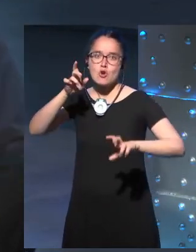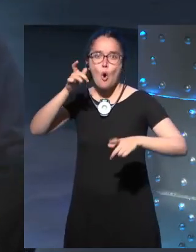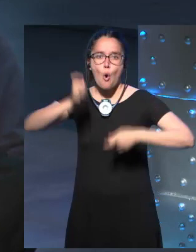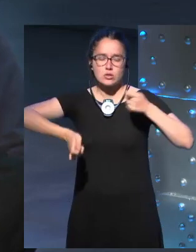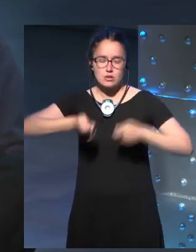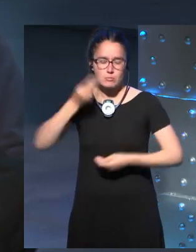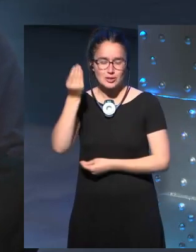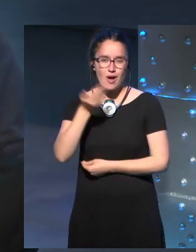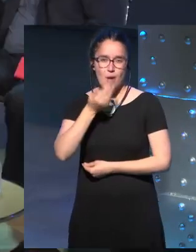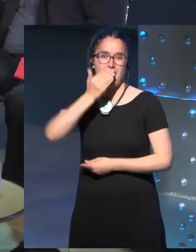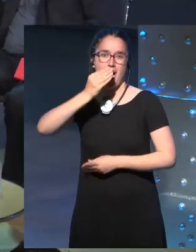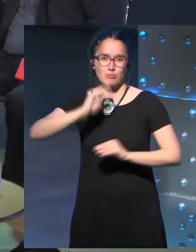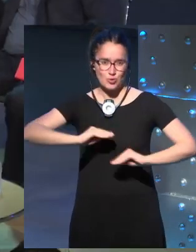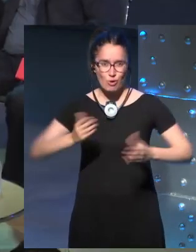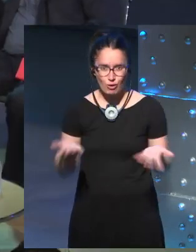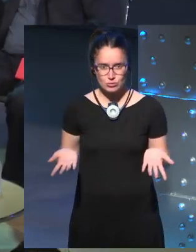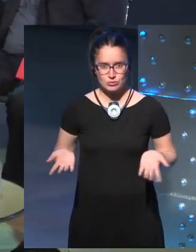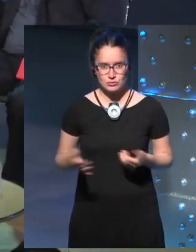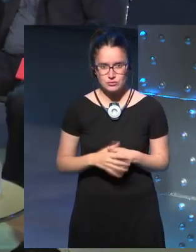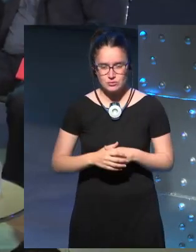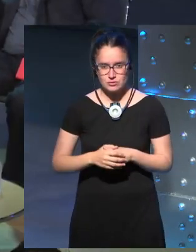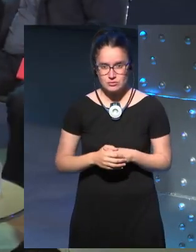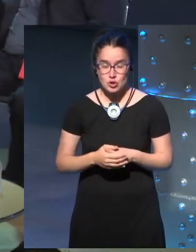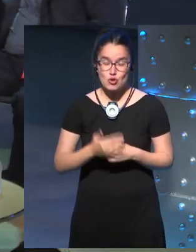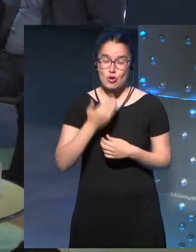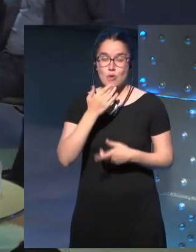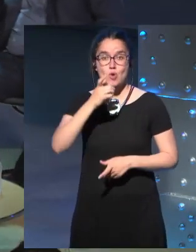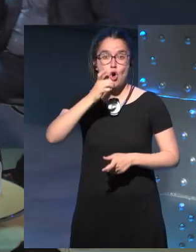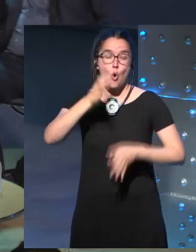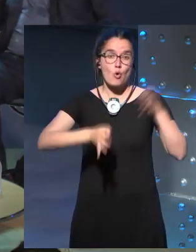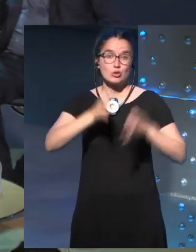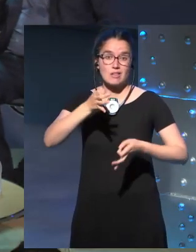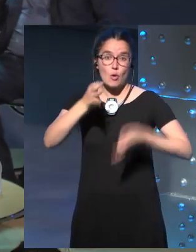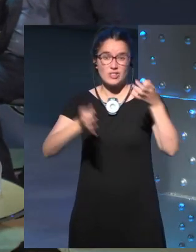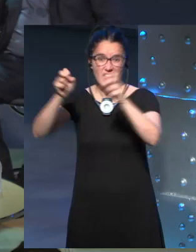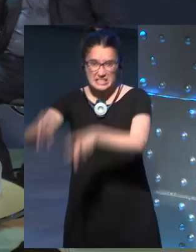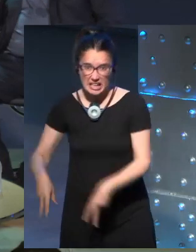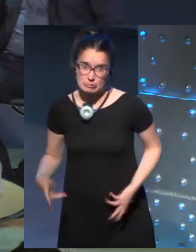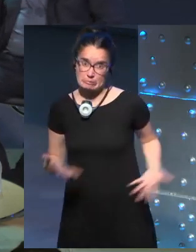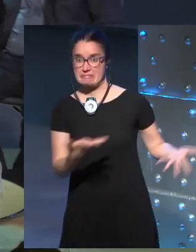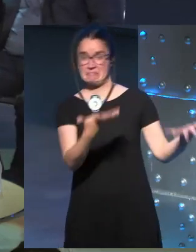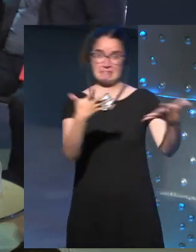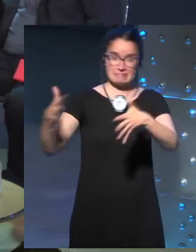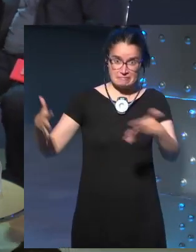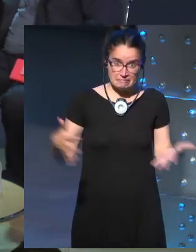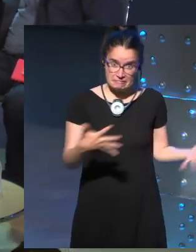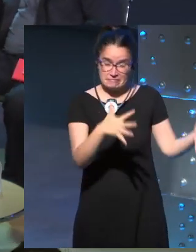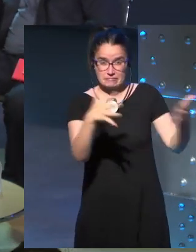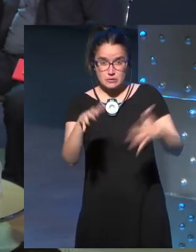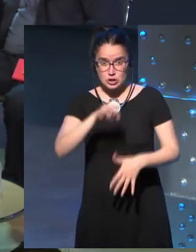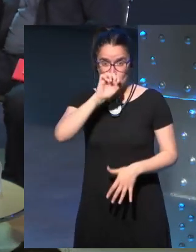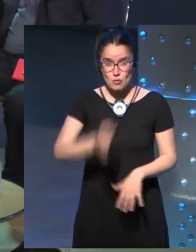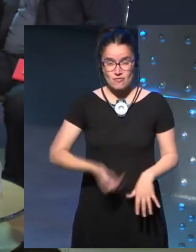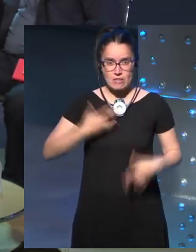right? This is justice and justice. Yeah. Football is, as a Liverpool fan, what Sergio Ramos did